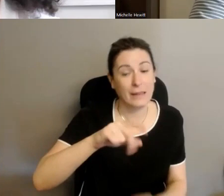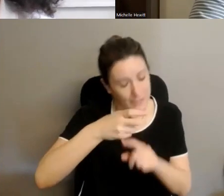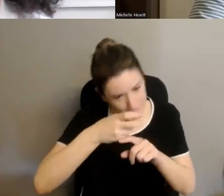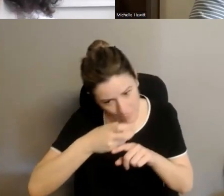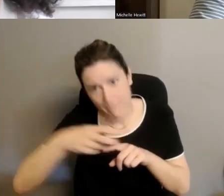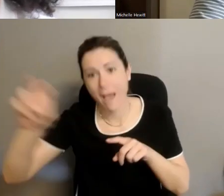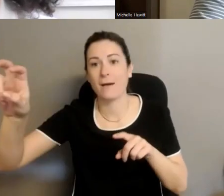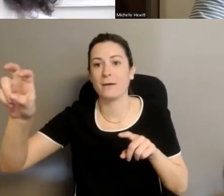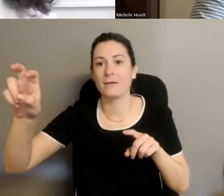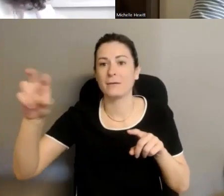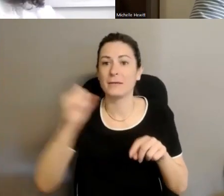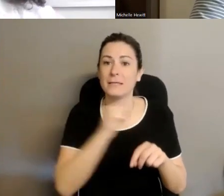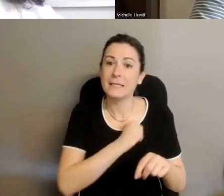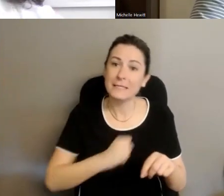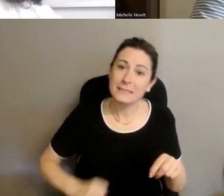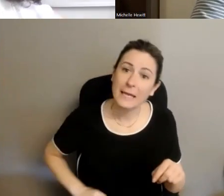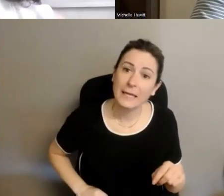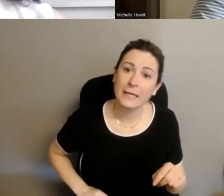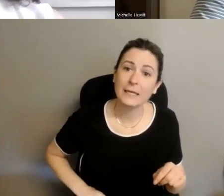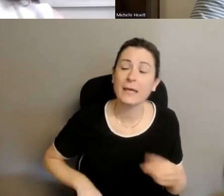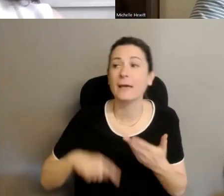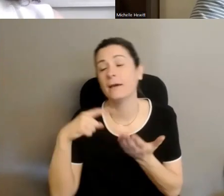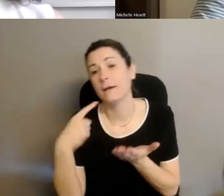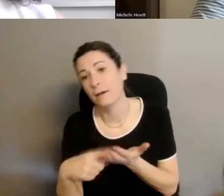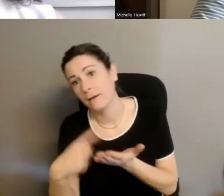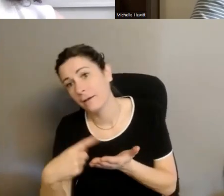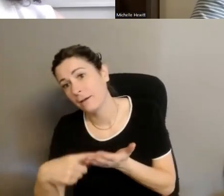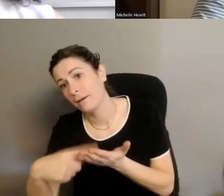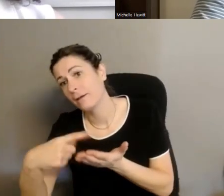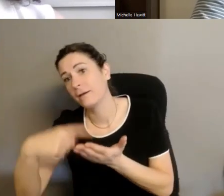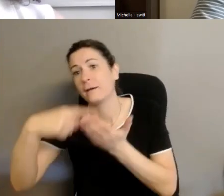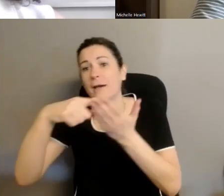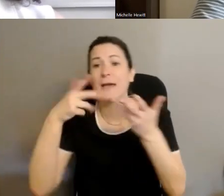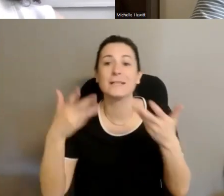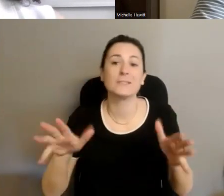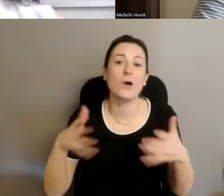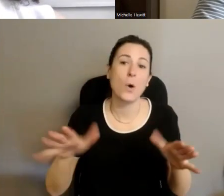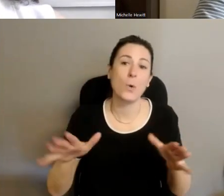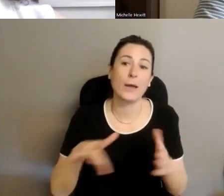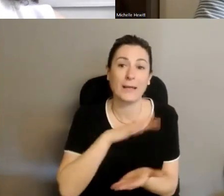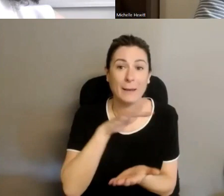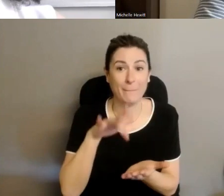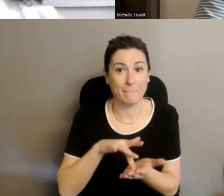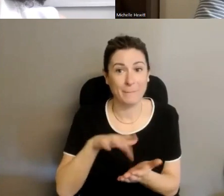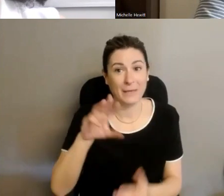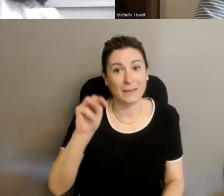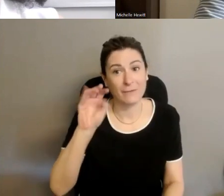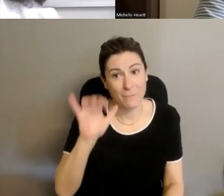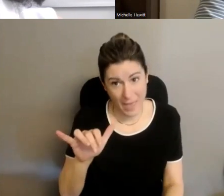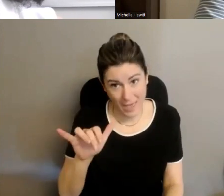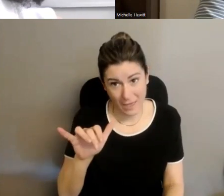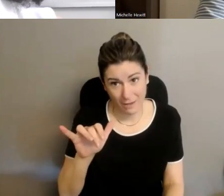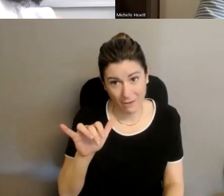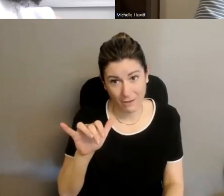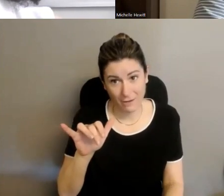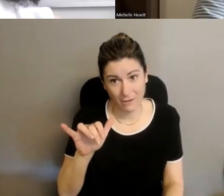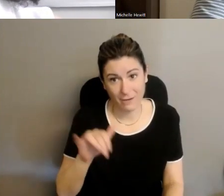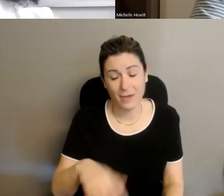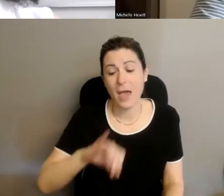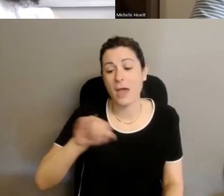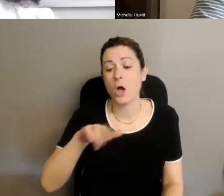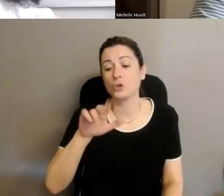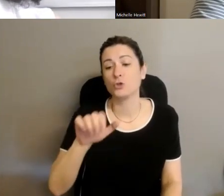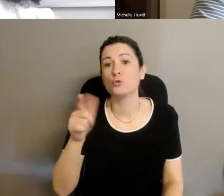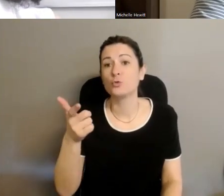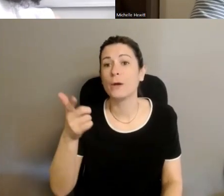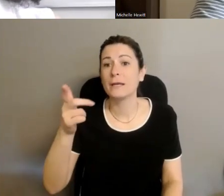middle of May, and they rise, and we have a long weekend coming up, and they rise for the summer on the 23rd of June,